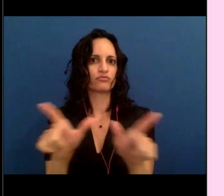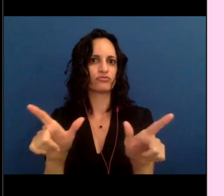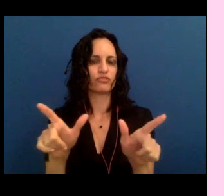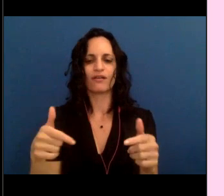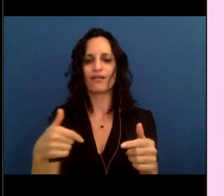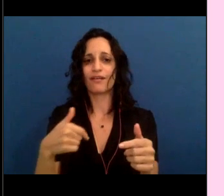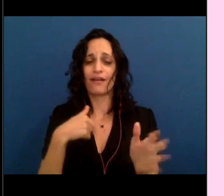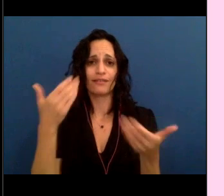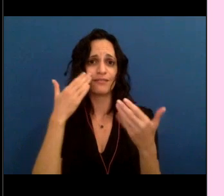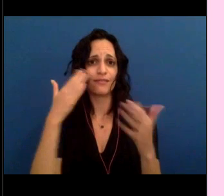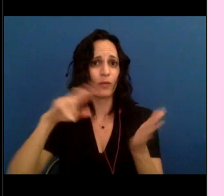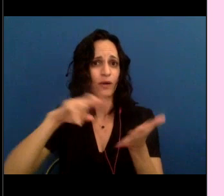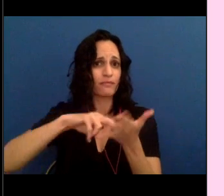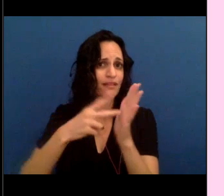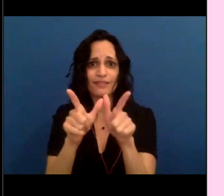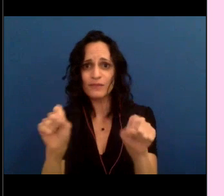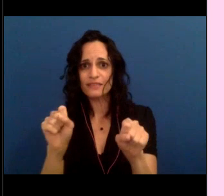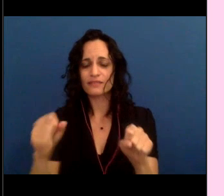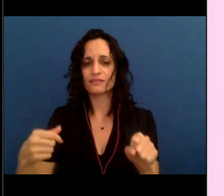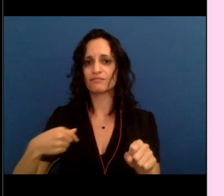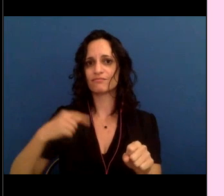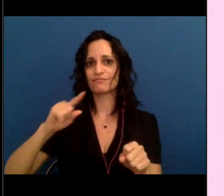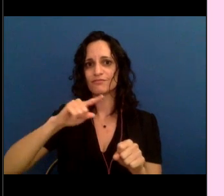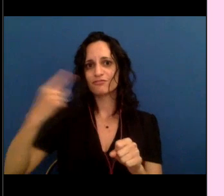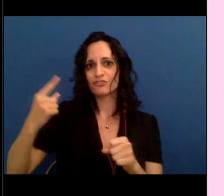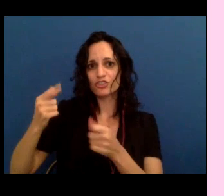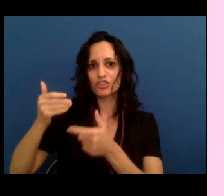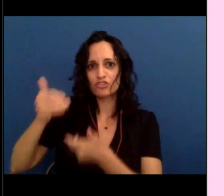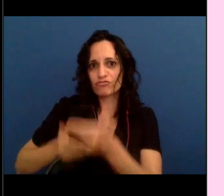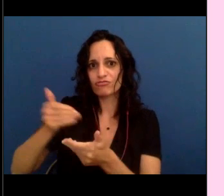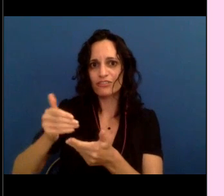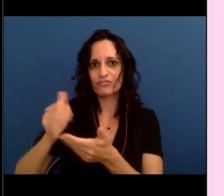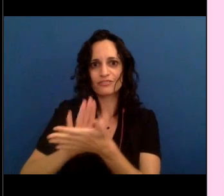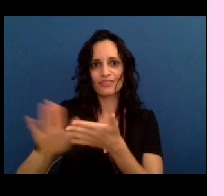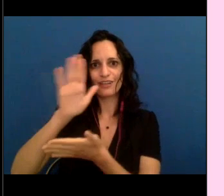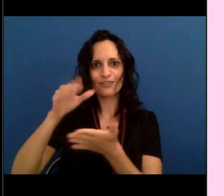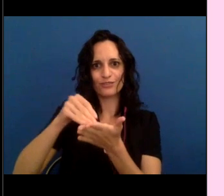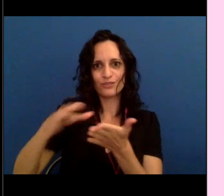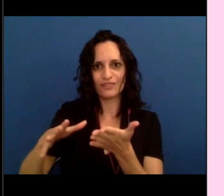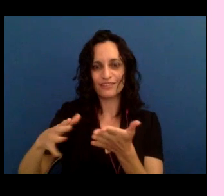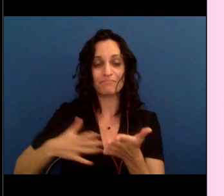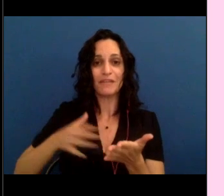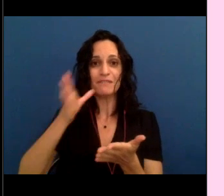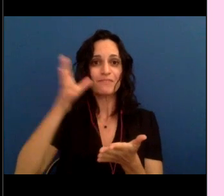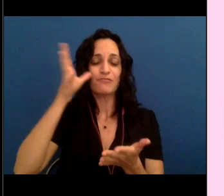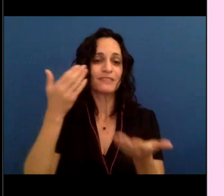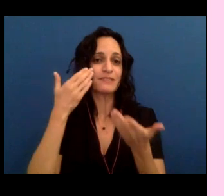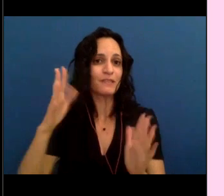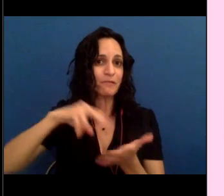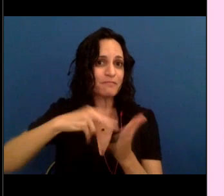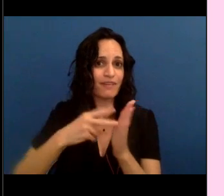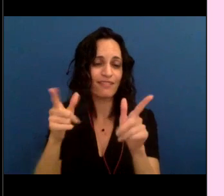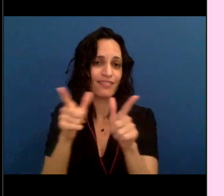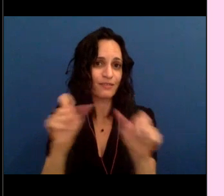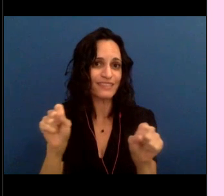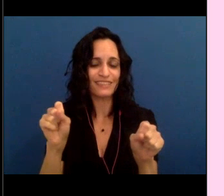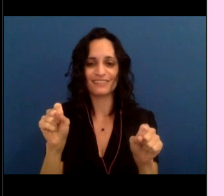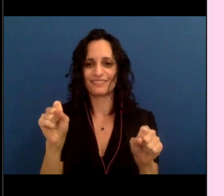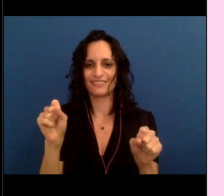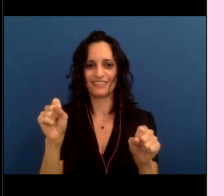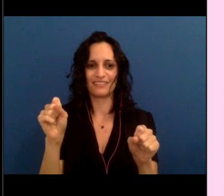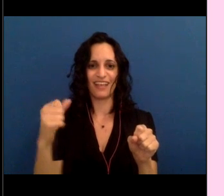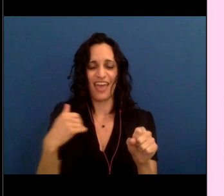linguistics was. I'm a first generation college student. My parents, in fact, didn't know what linguistics is and had no earthly reason